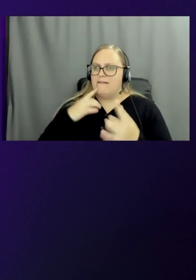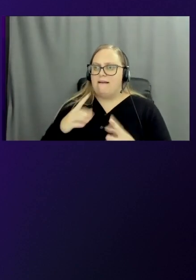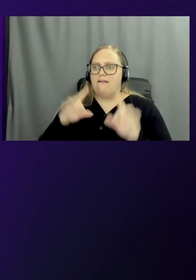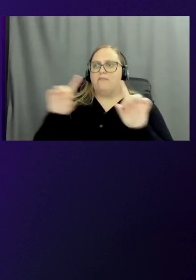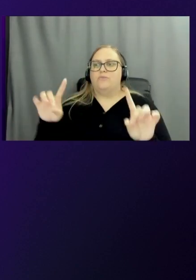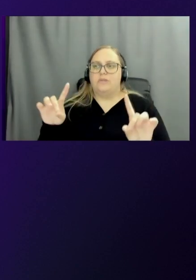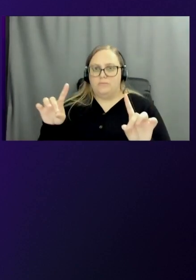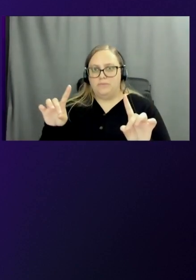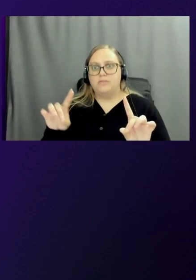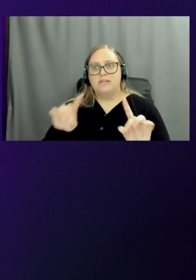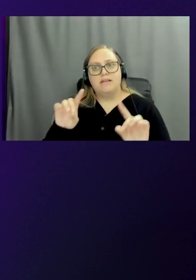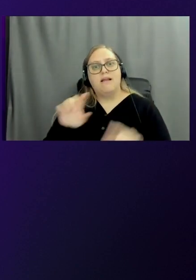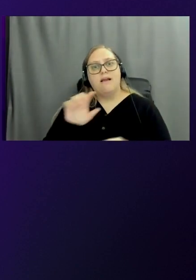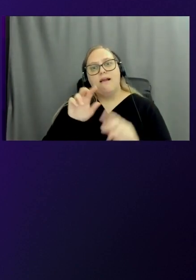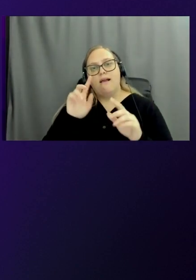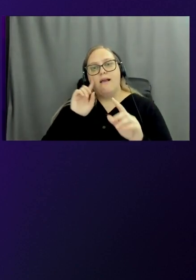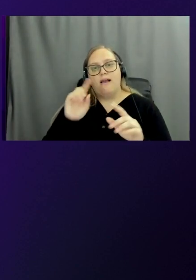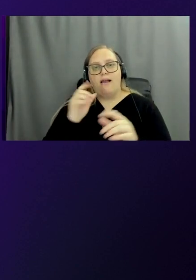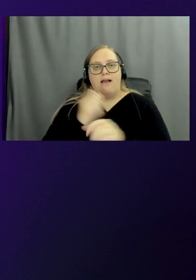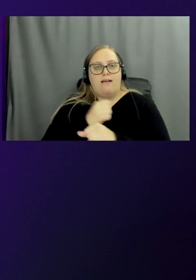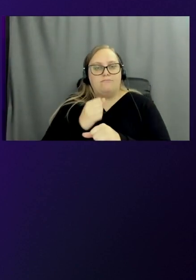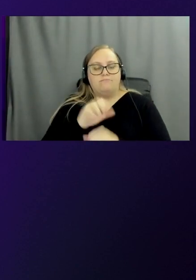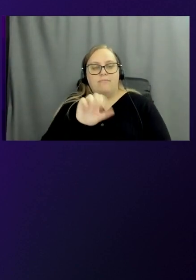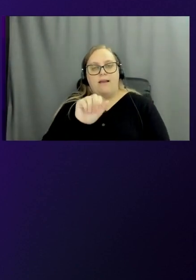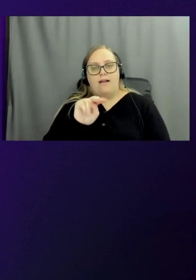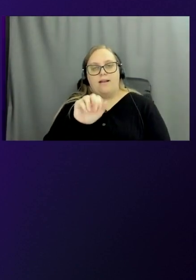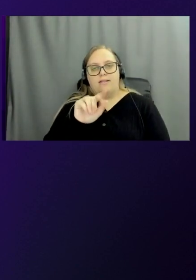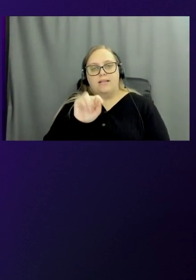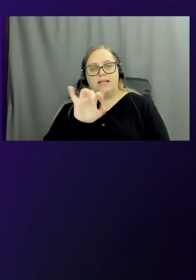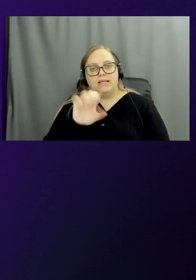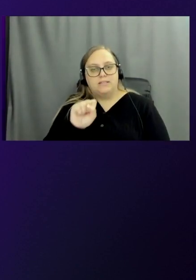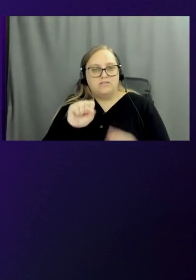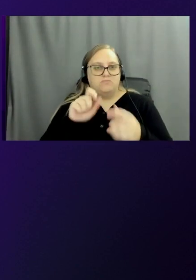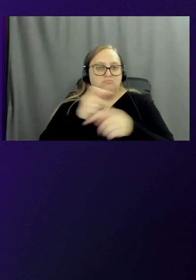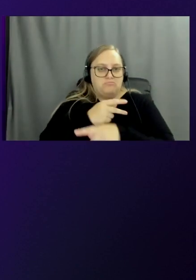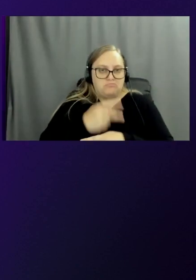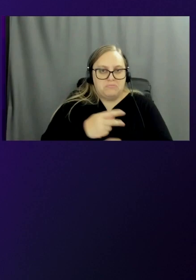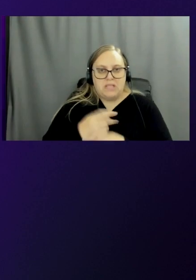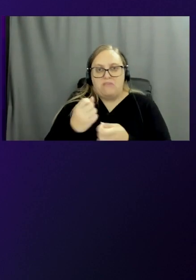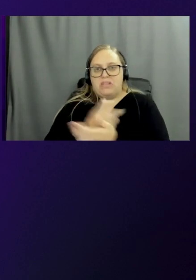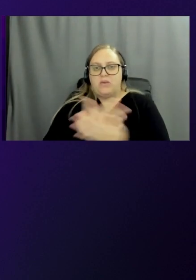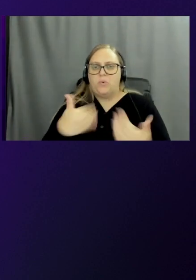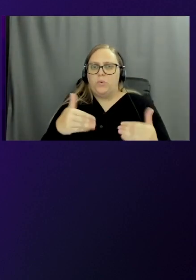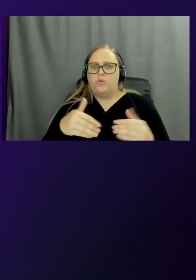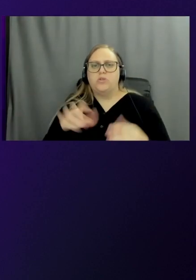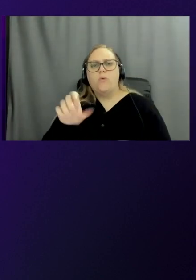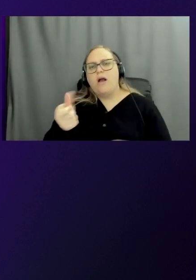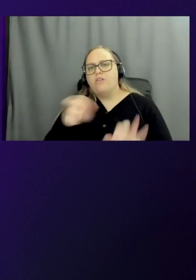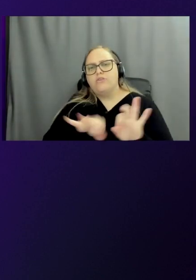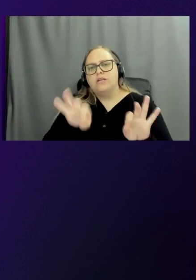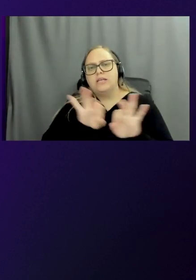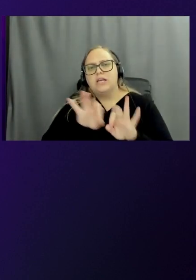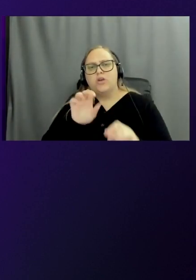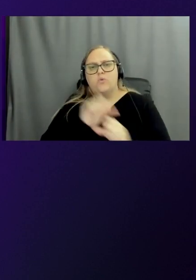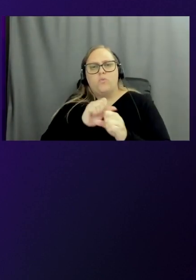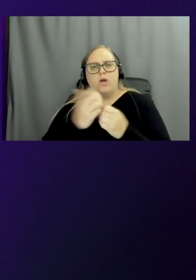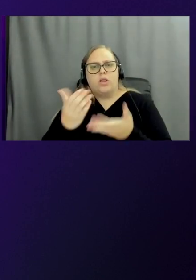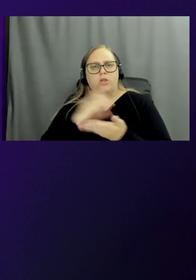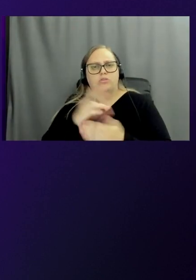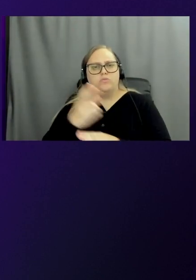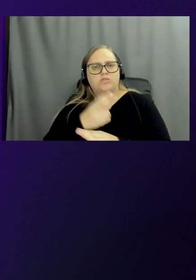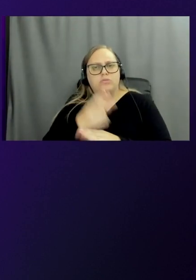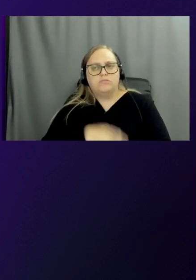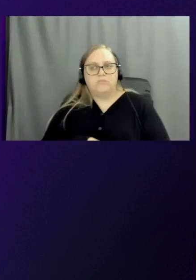data are some key workloads that would be great for Graviton. But what other key workloads are customers running? Yeah, so another common workload we're